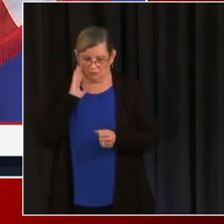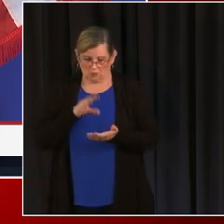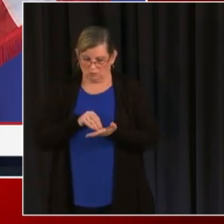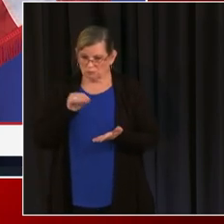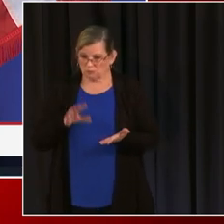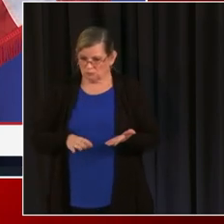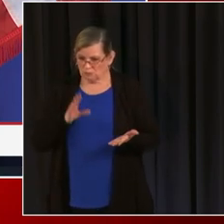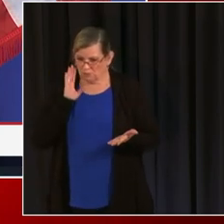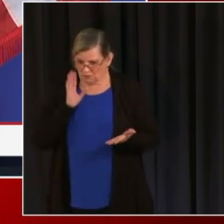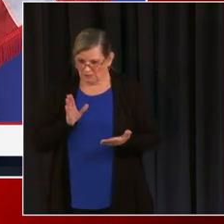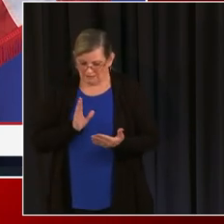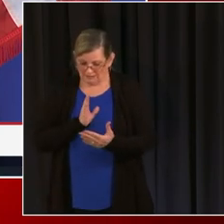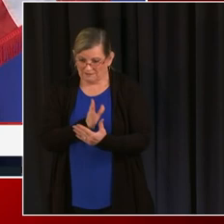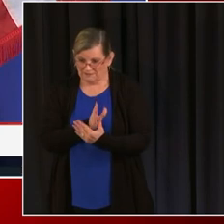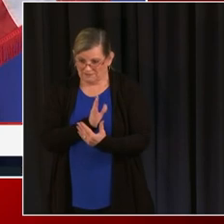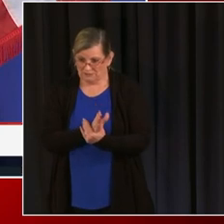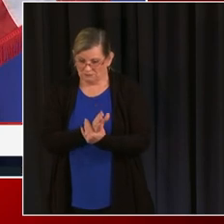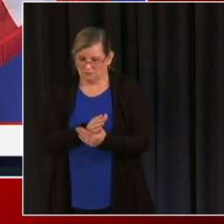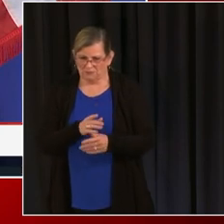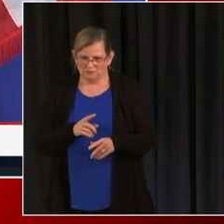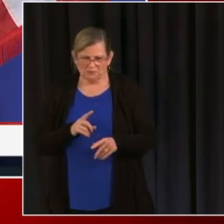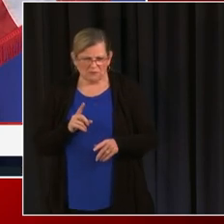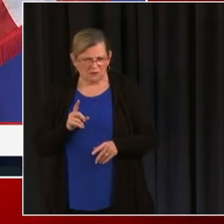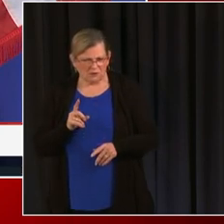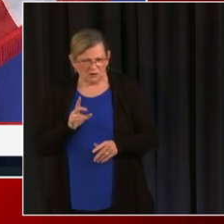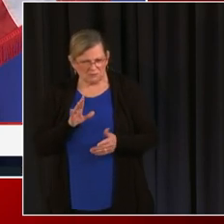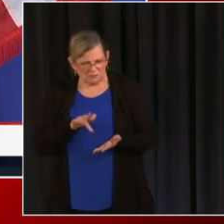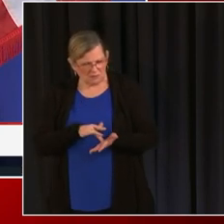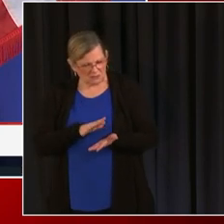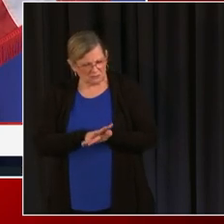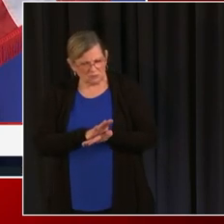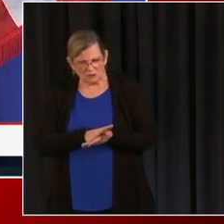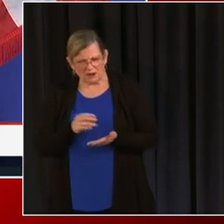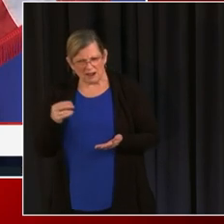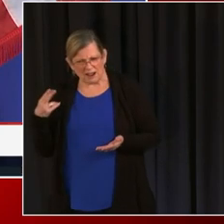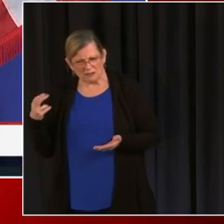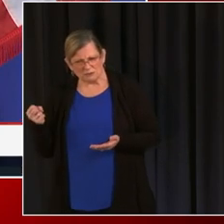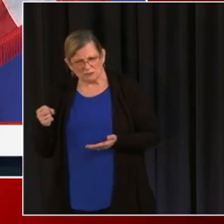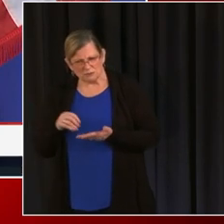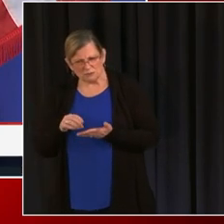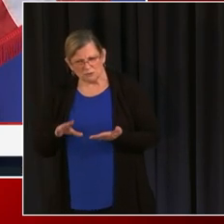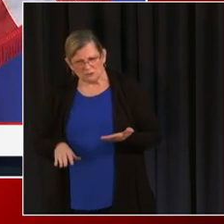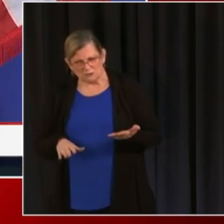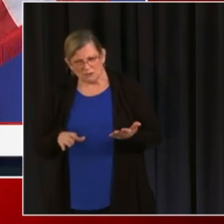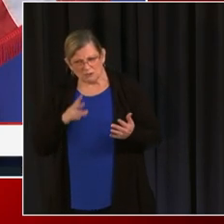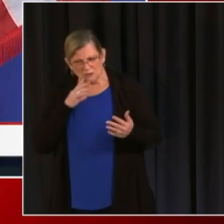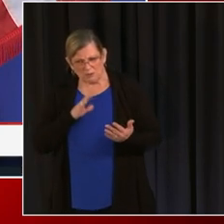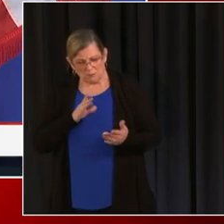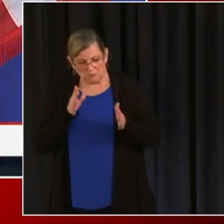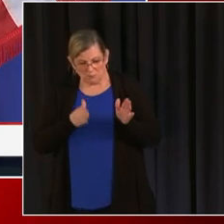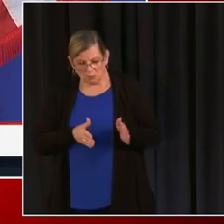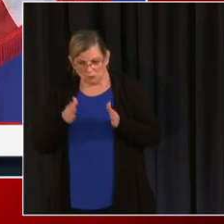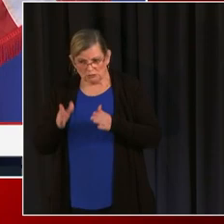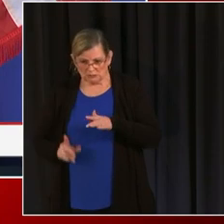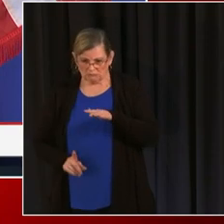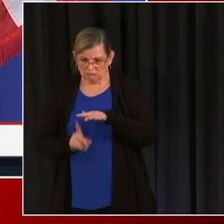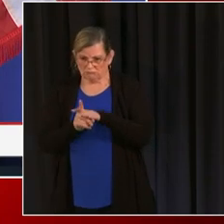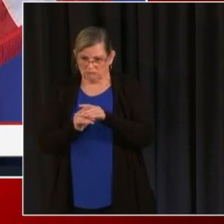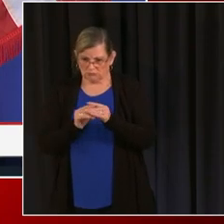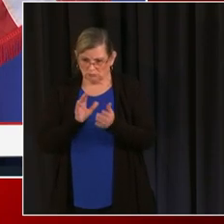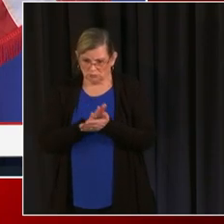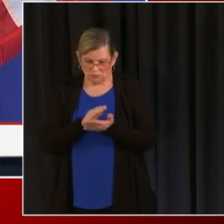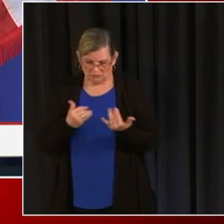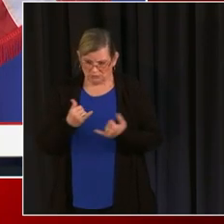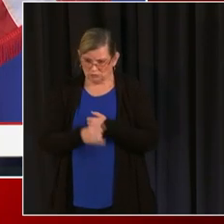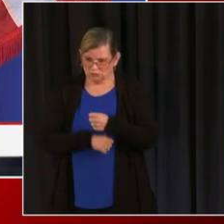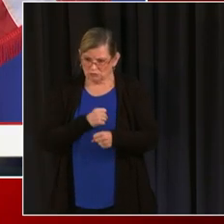there's intervention programs right now going on, but are middle and high schoolers going to get to go to in-person school this academic